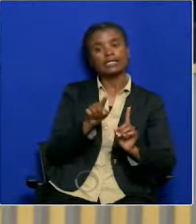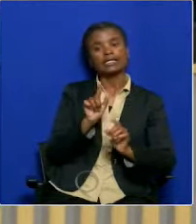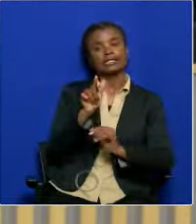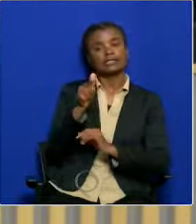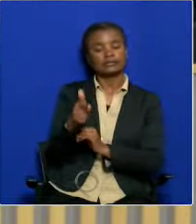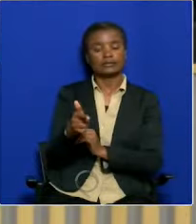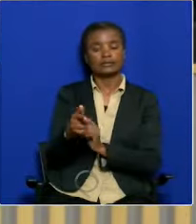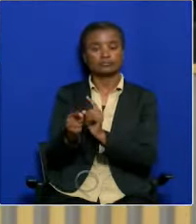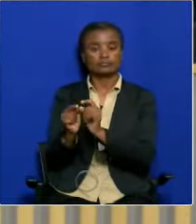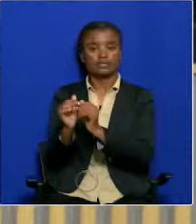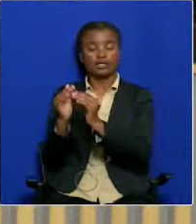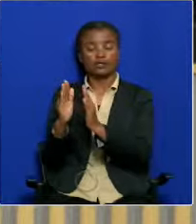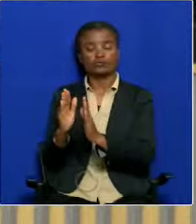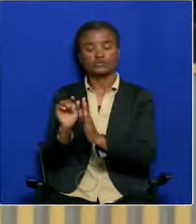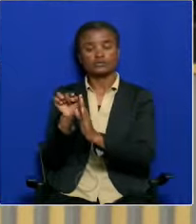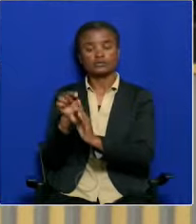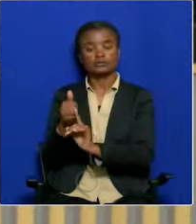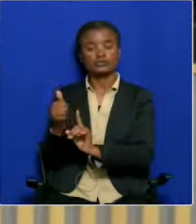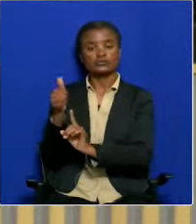Sibiya's house in September.